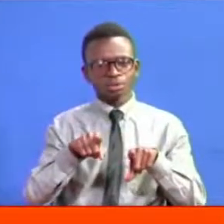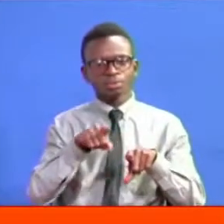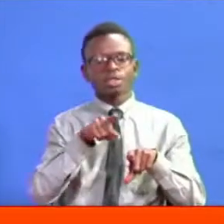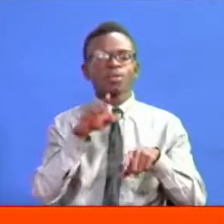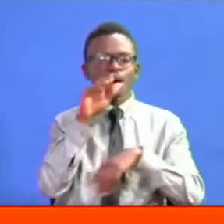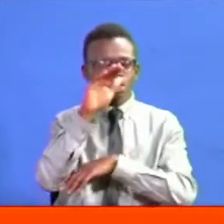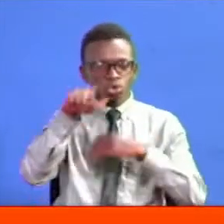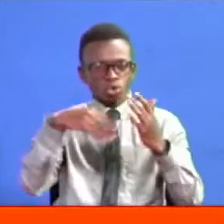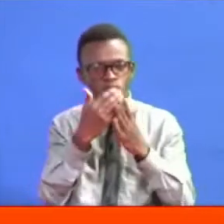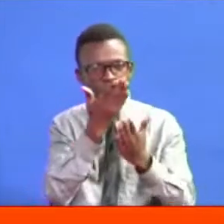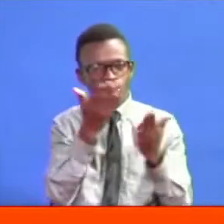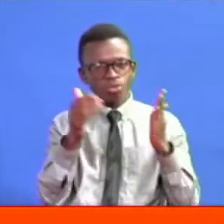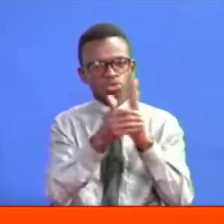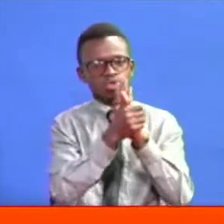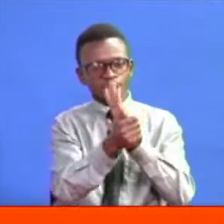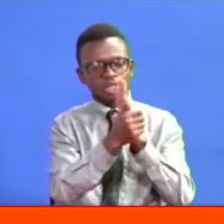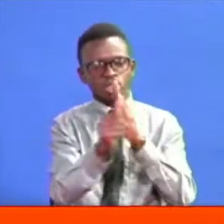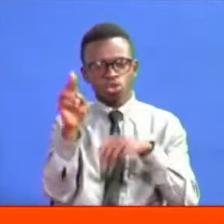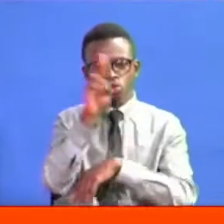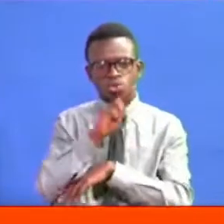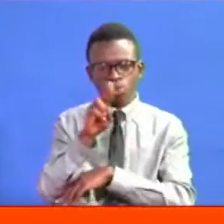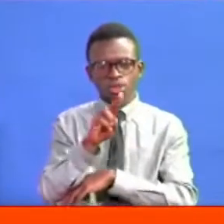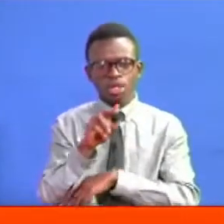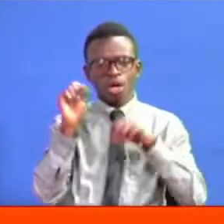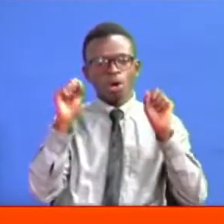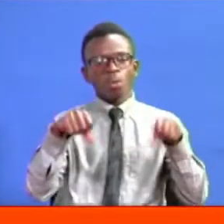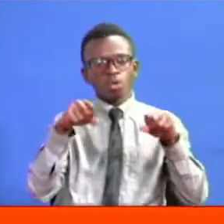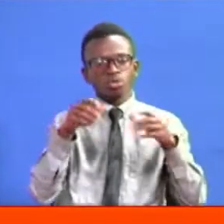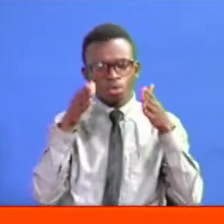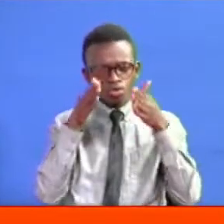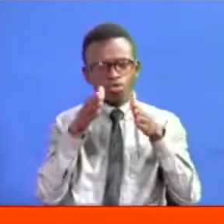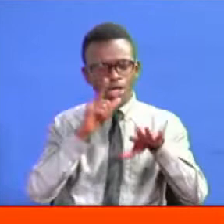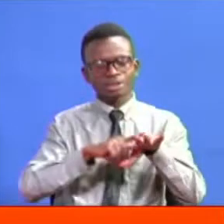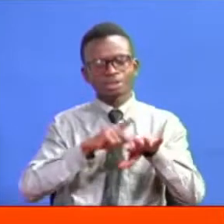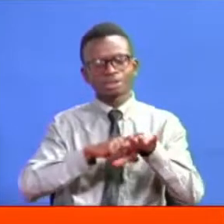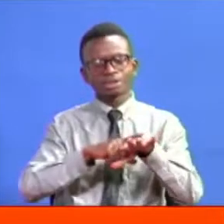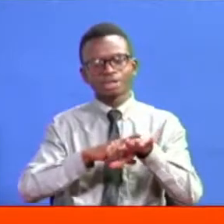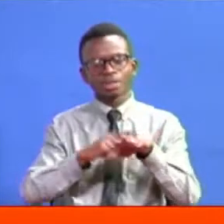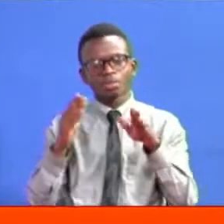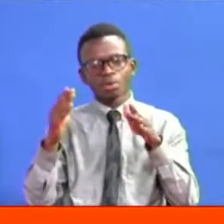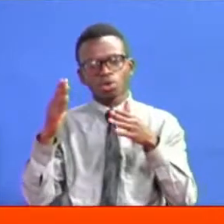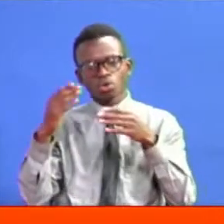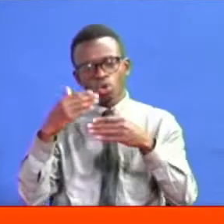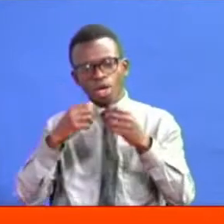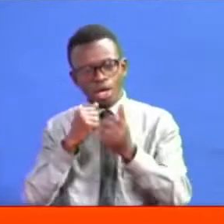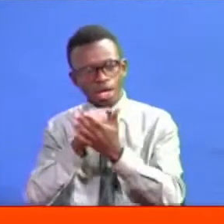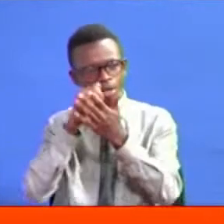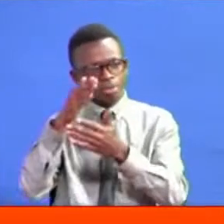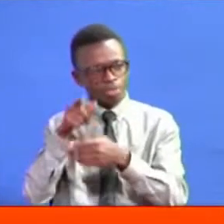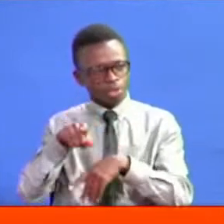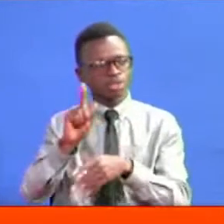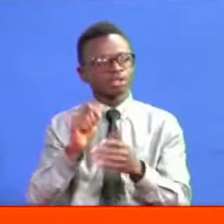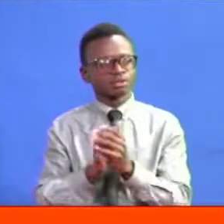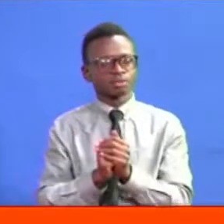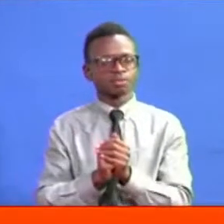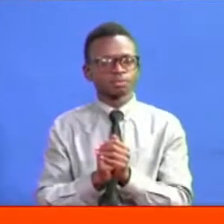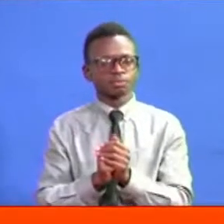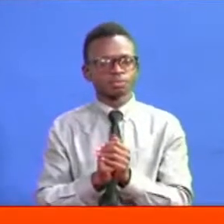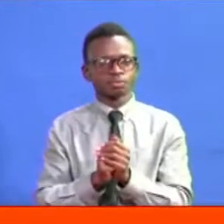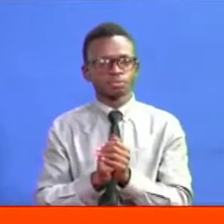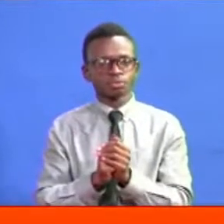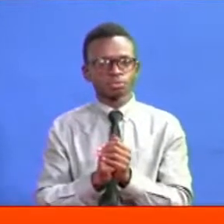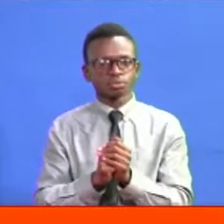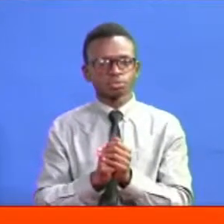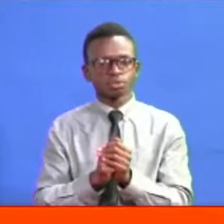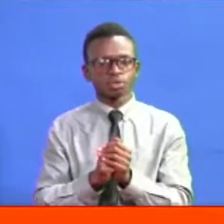hobbies for painting, in return enabling them to focus their time and attention in building themselves. My inspiration is drawn